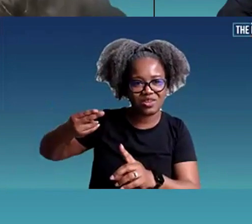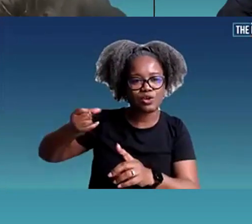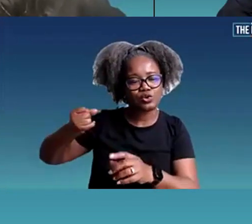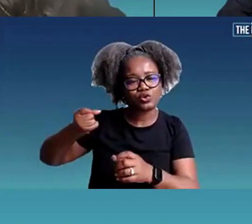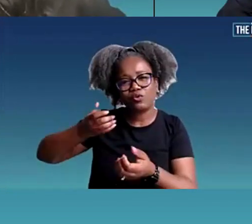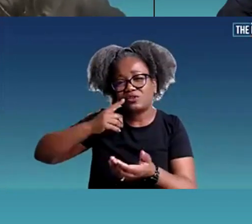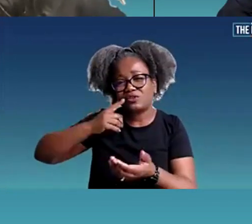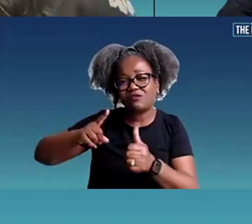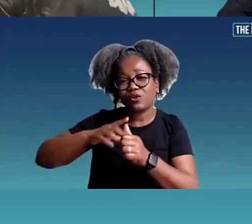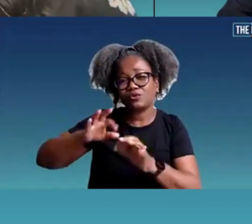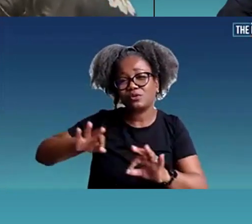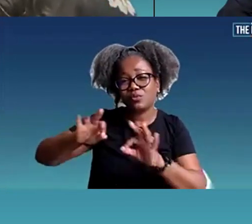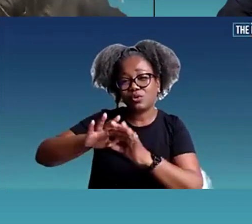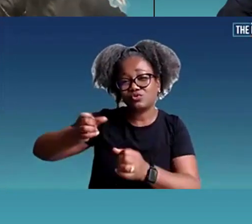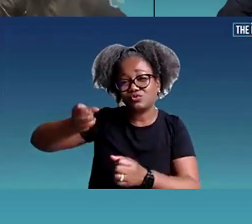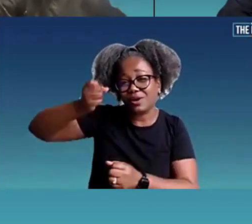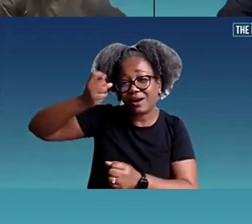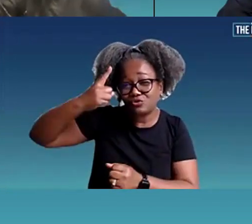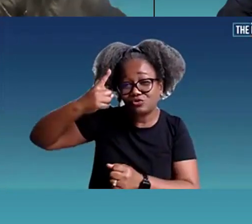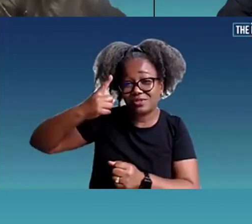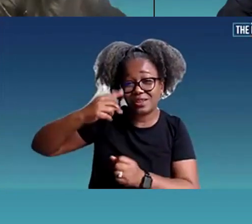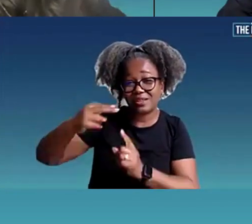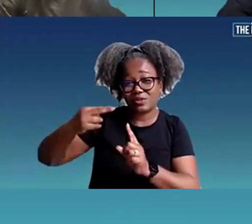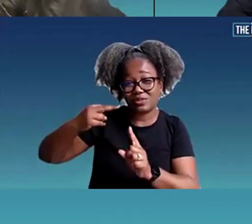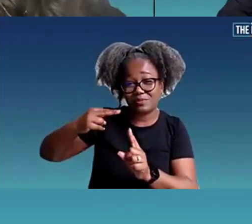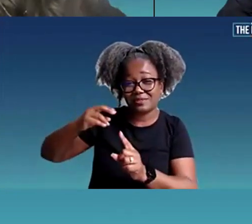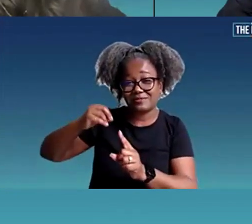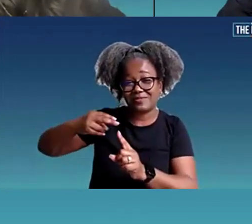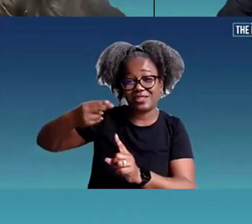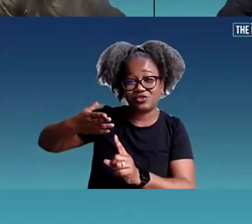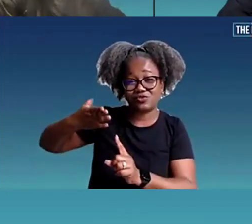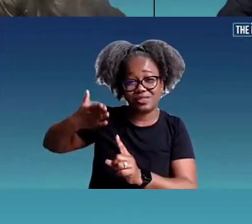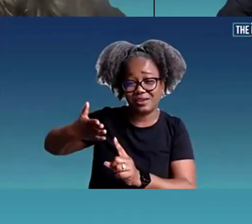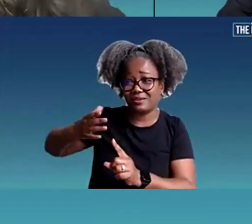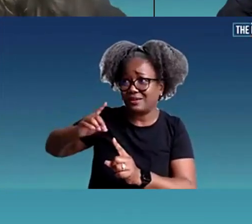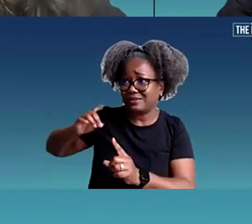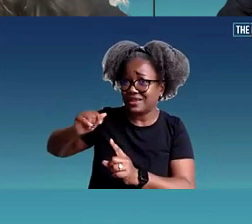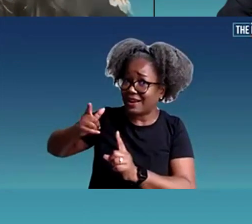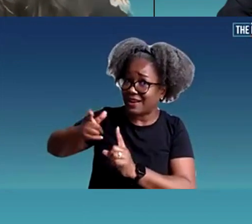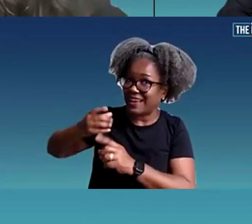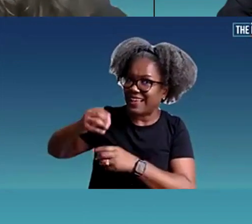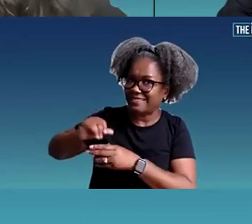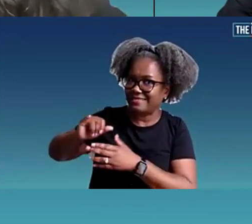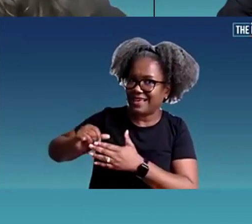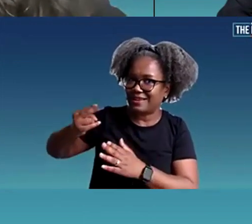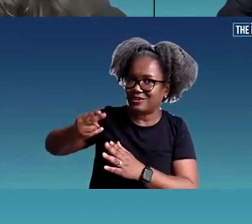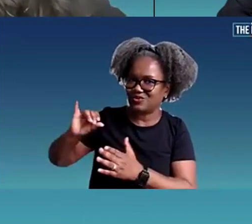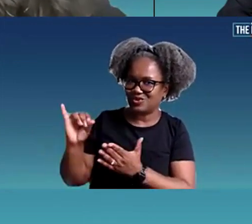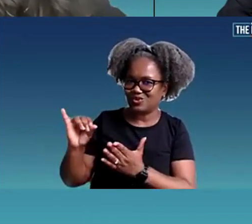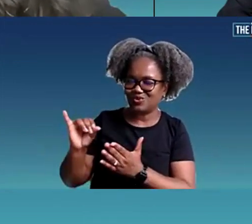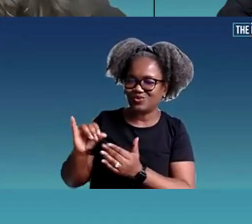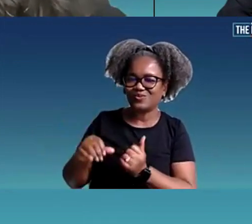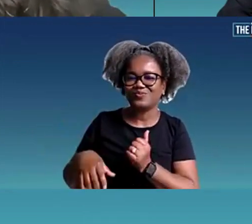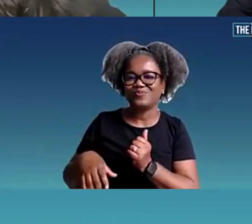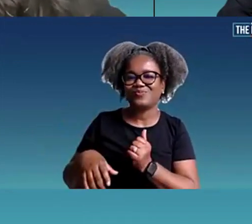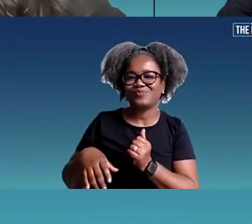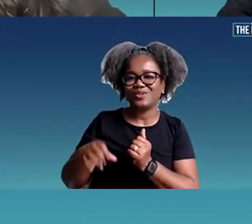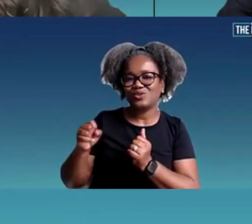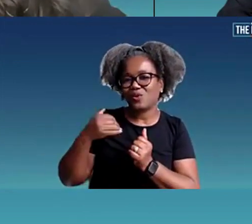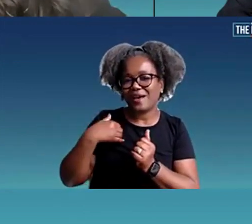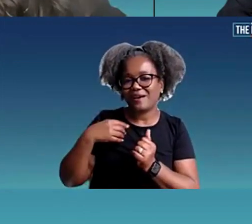And there is data there. I know folks will say trust, and we're talking a little more fuzzy, but that there is data there.